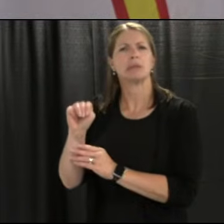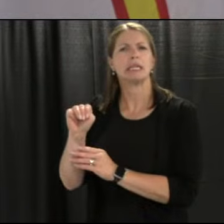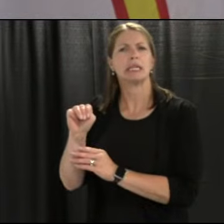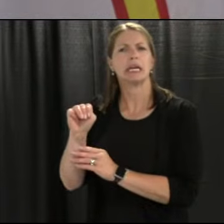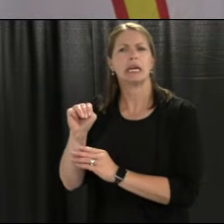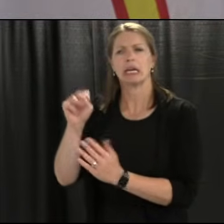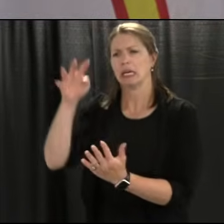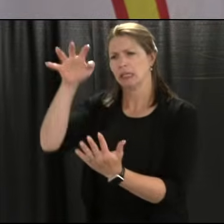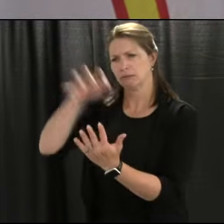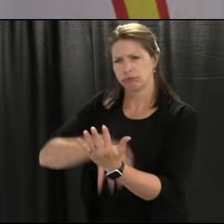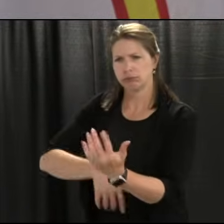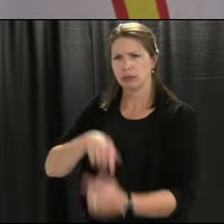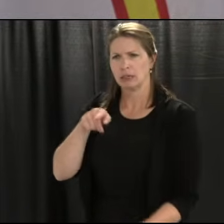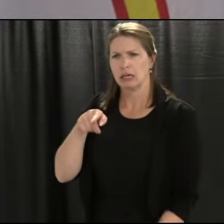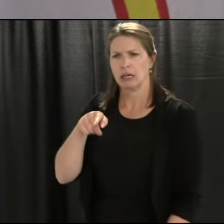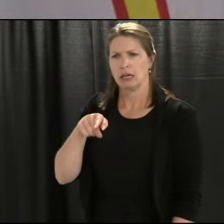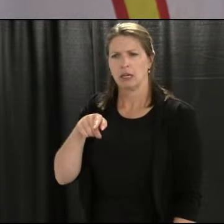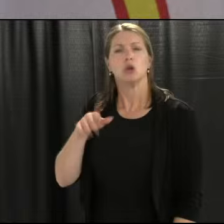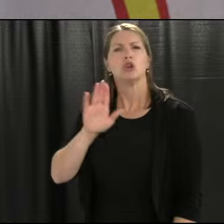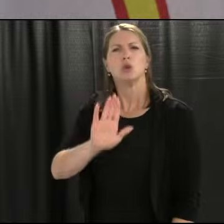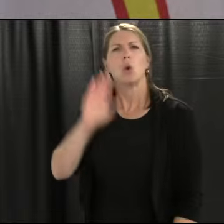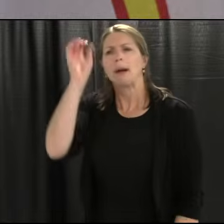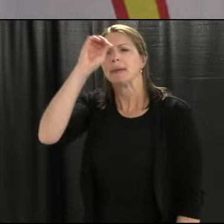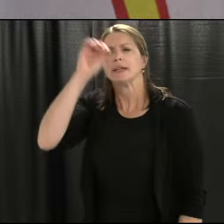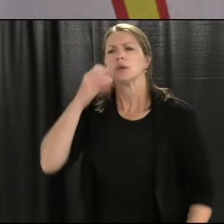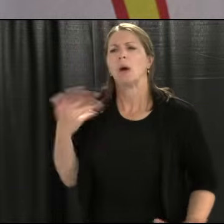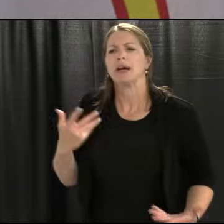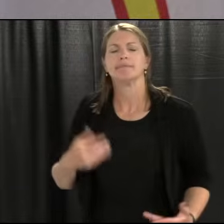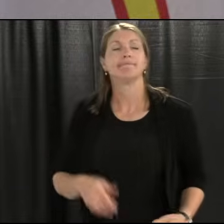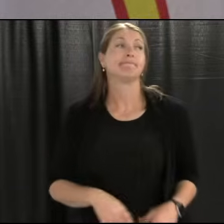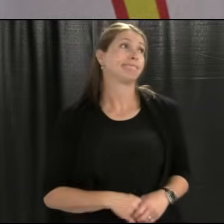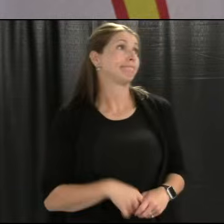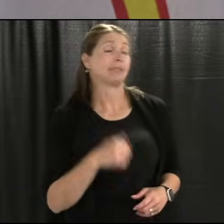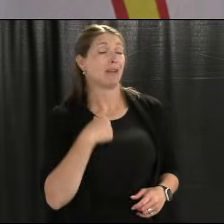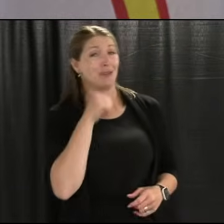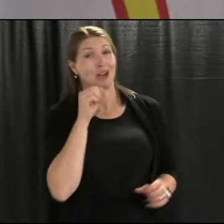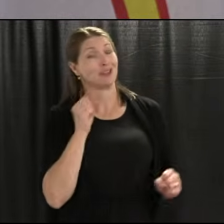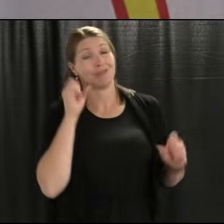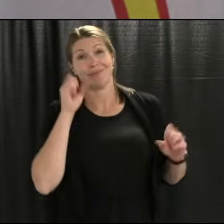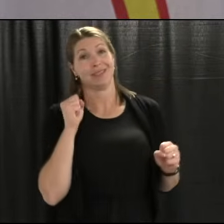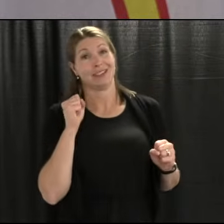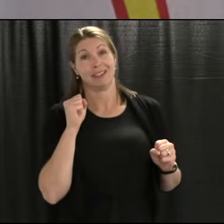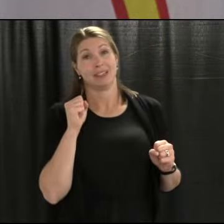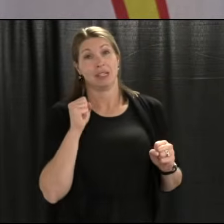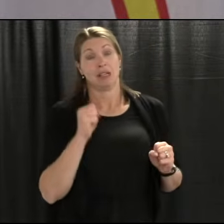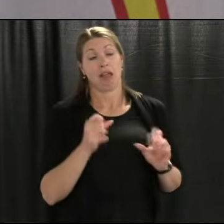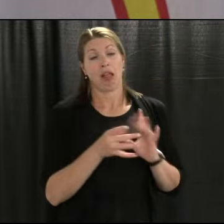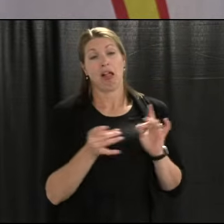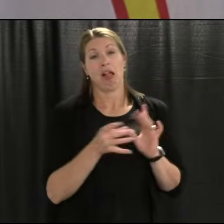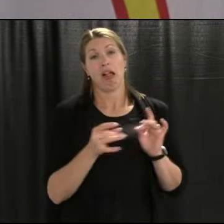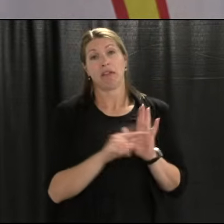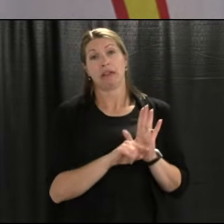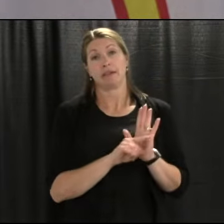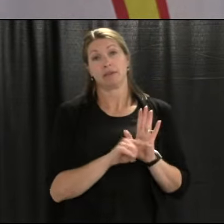I don't think it's a surprise to see misinformation online. This didn't start during wildfire season.